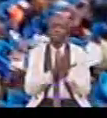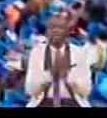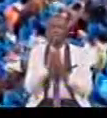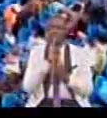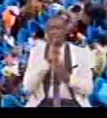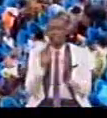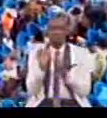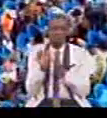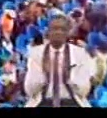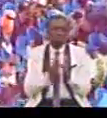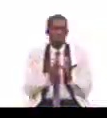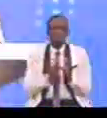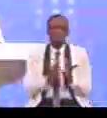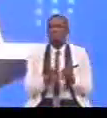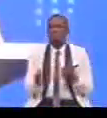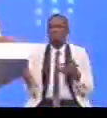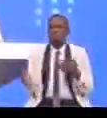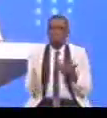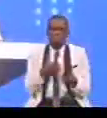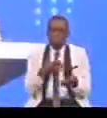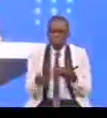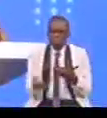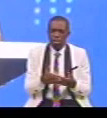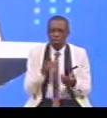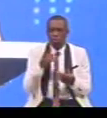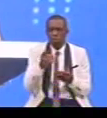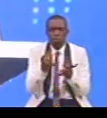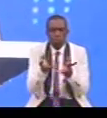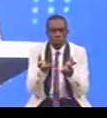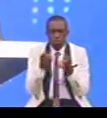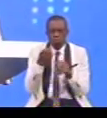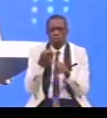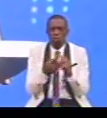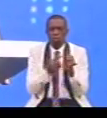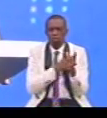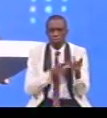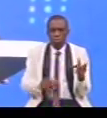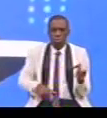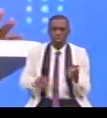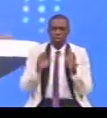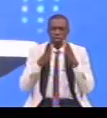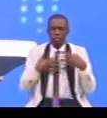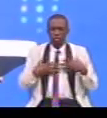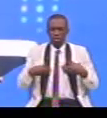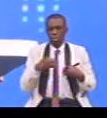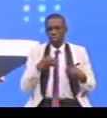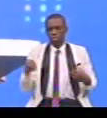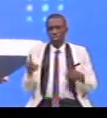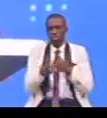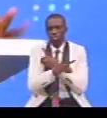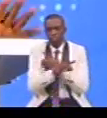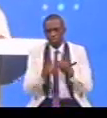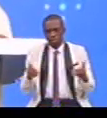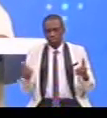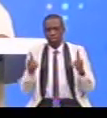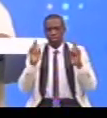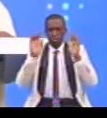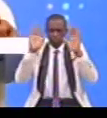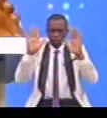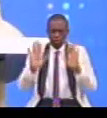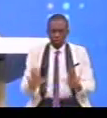whatever you are asking from the Lord healing Deliverance Miracle Mountain Moving